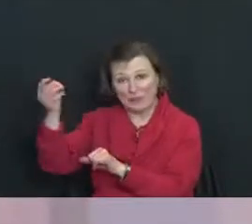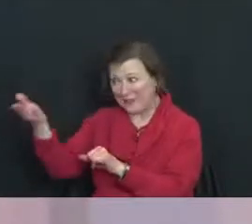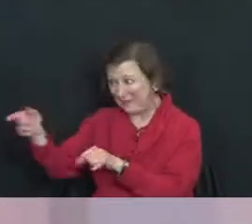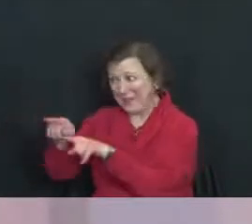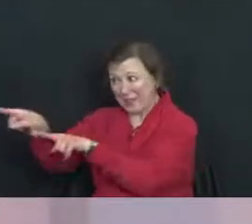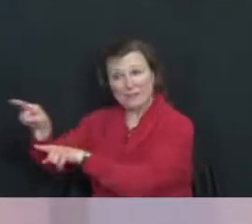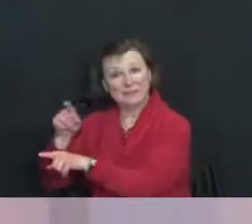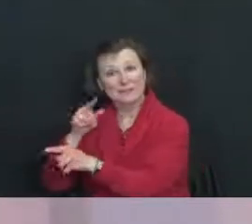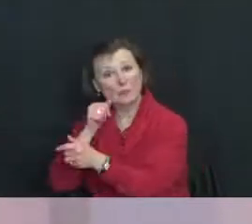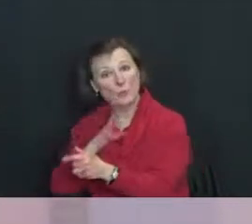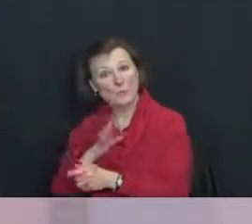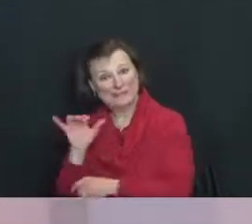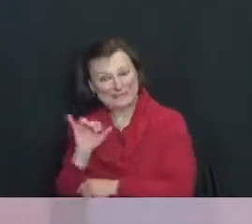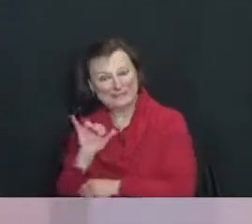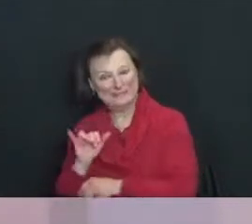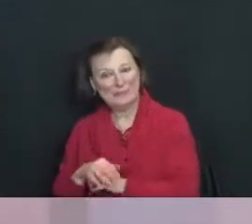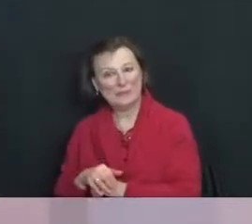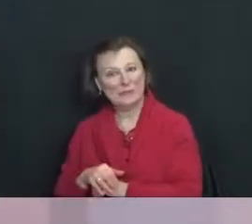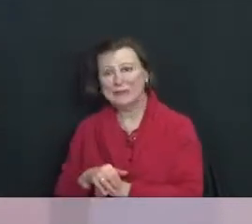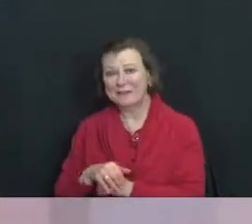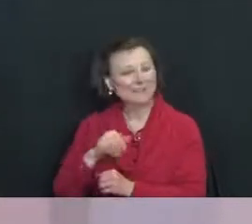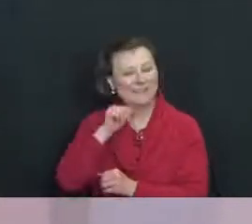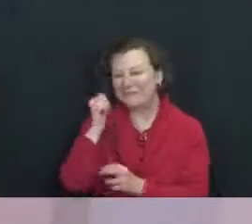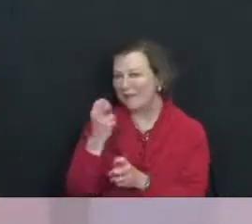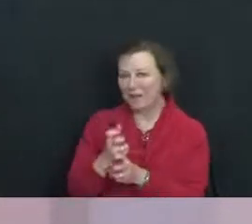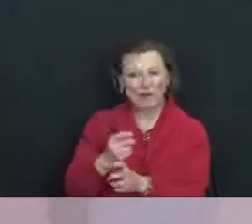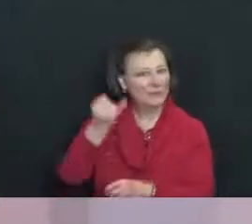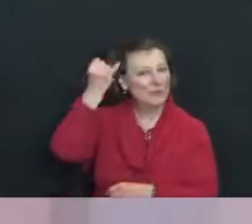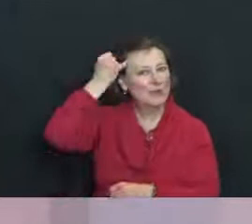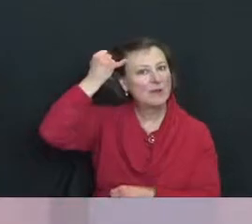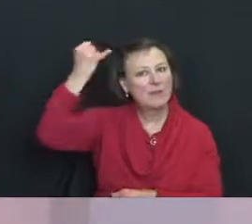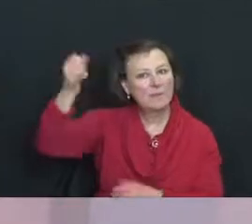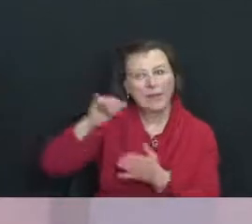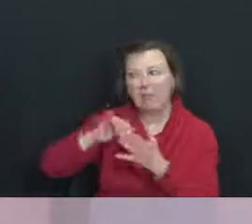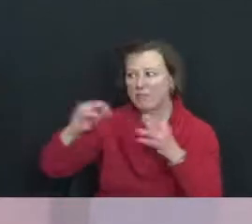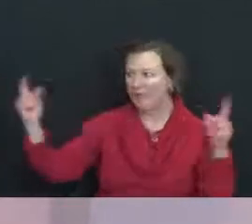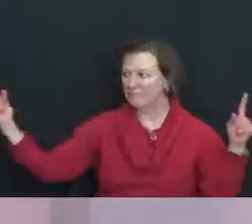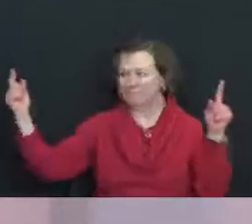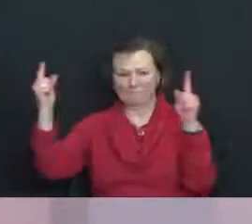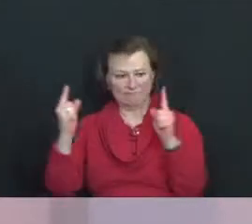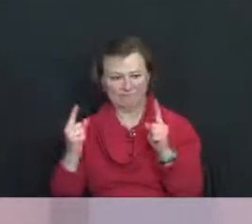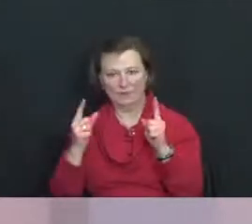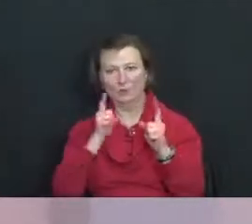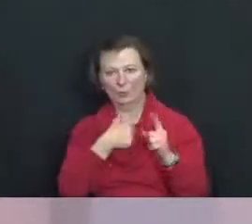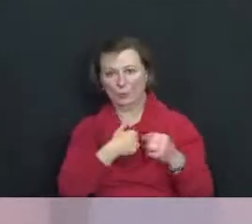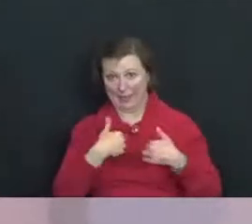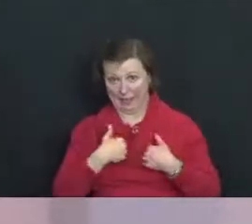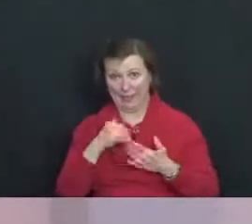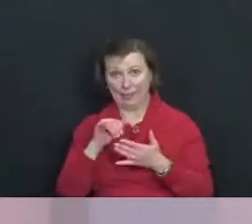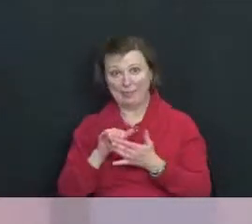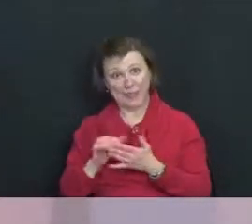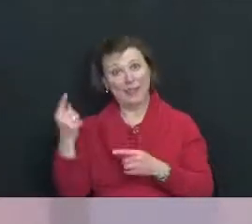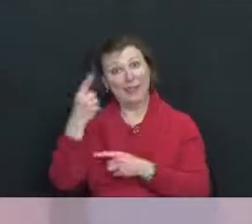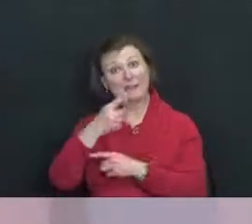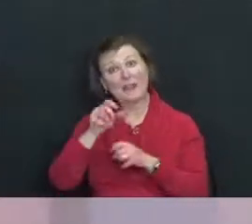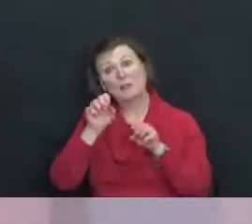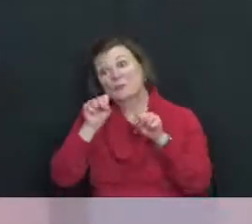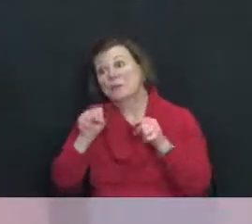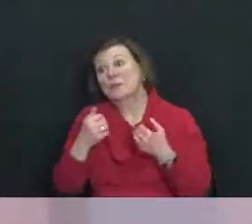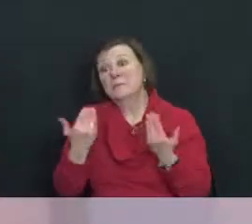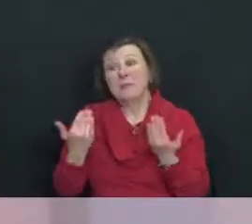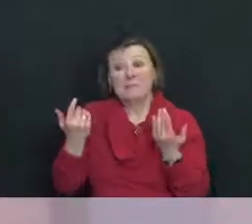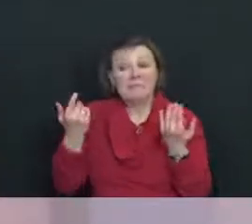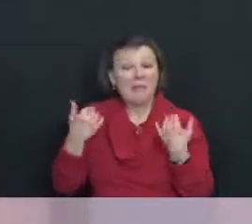women. And it's not hard to imagine that this encounter that we had that afternoon could bear similar fruit someday